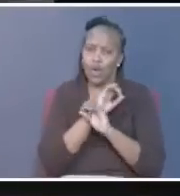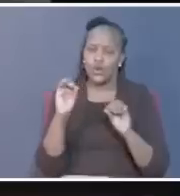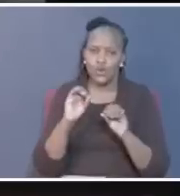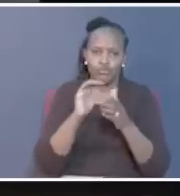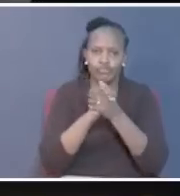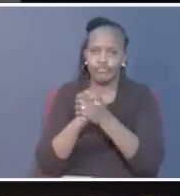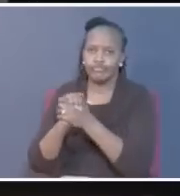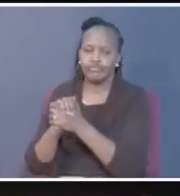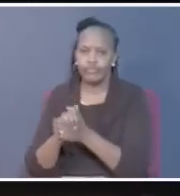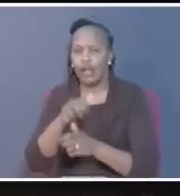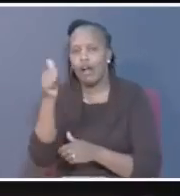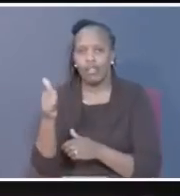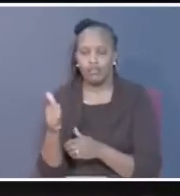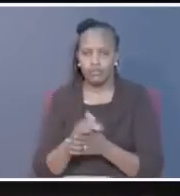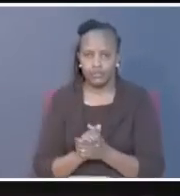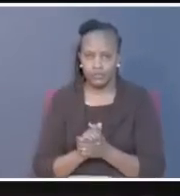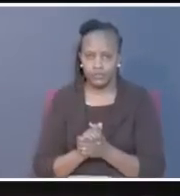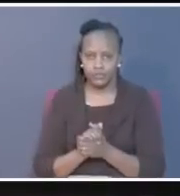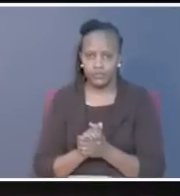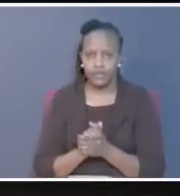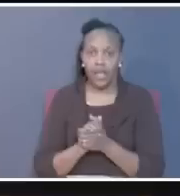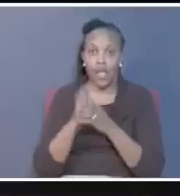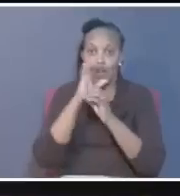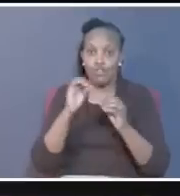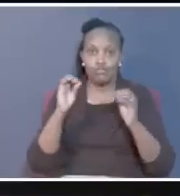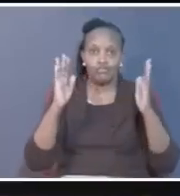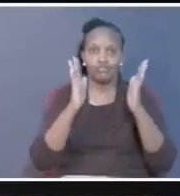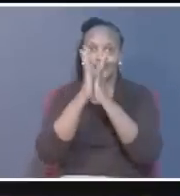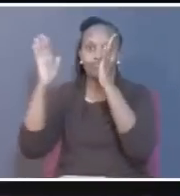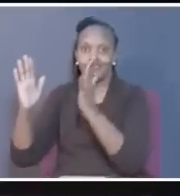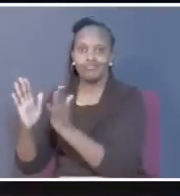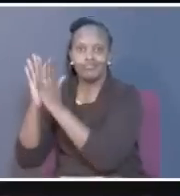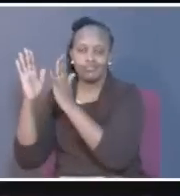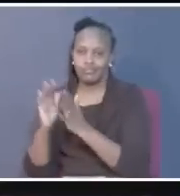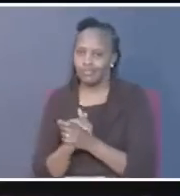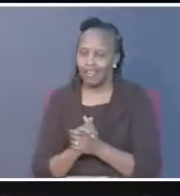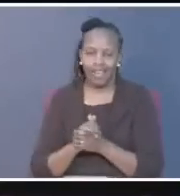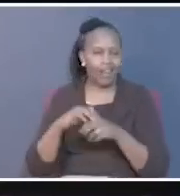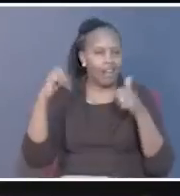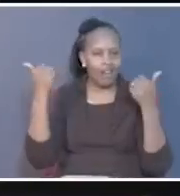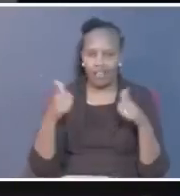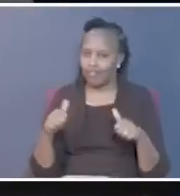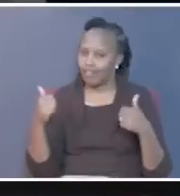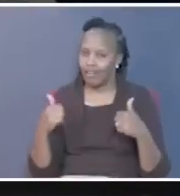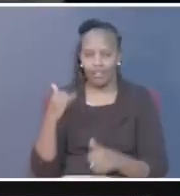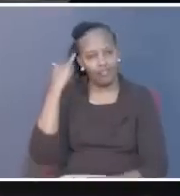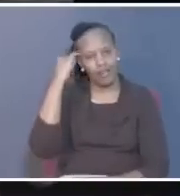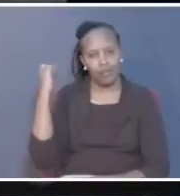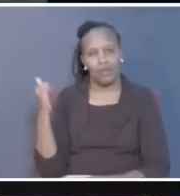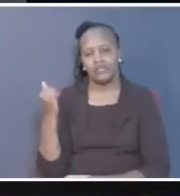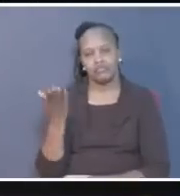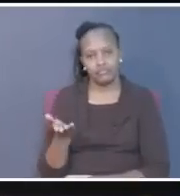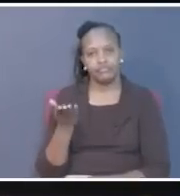shake hands with each other and not to high-five one another. I'd never imagined that.